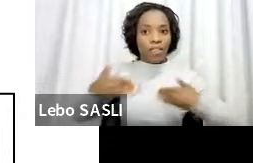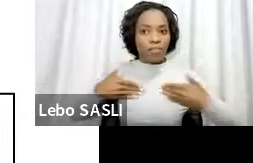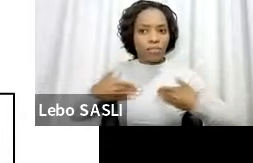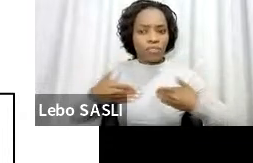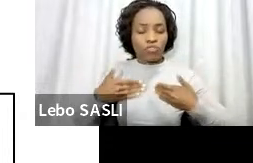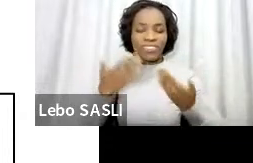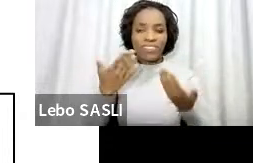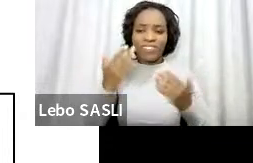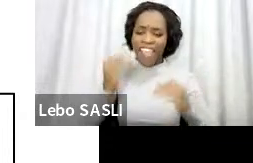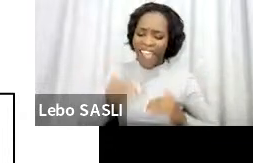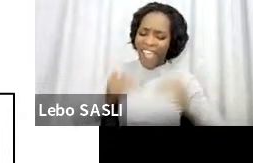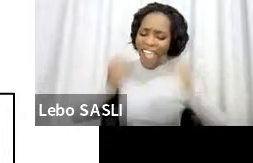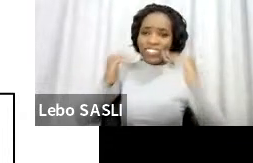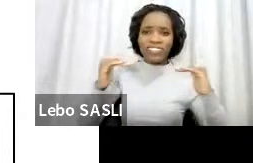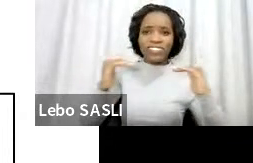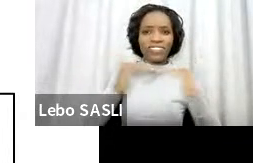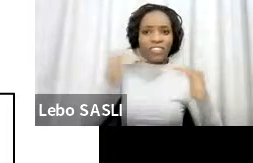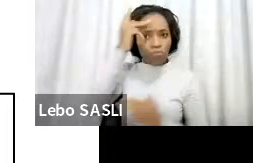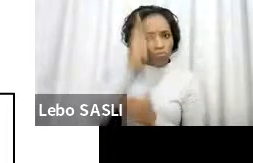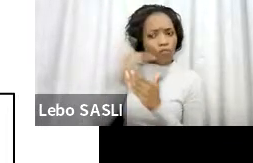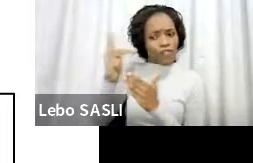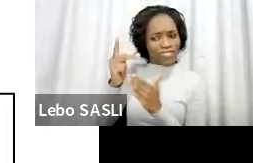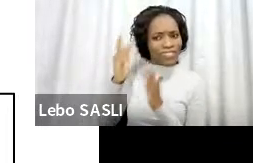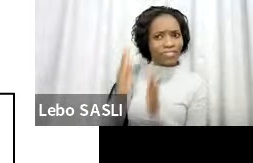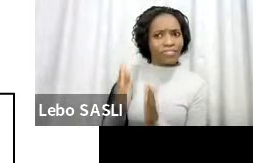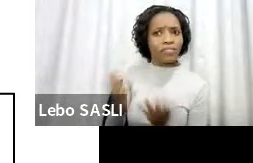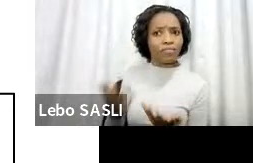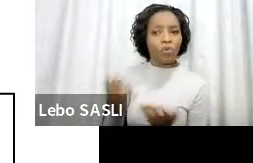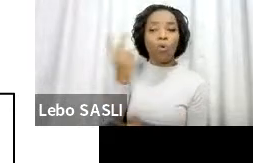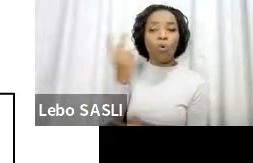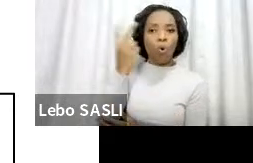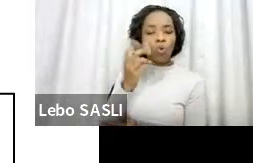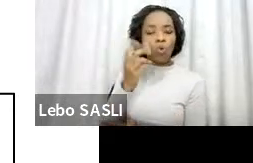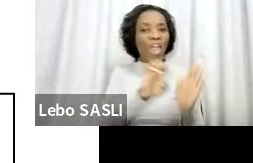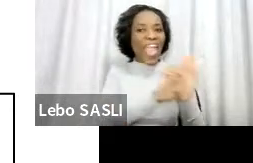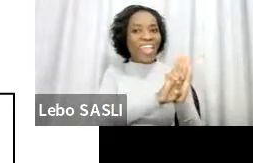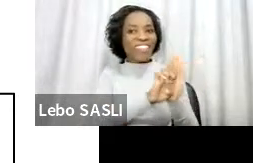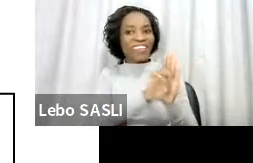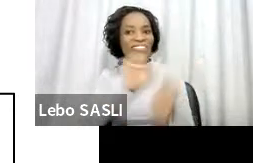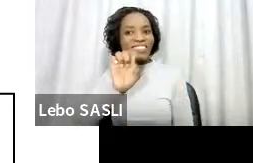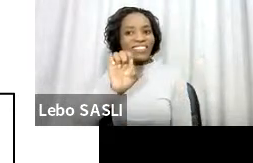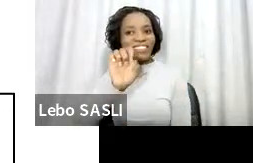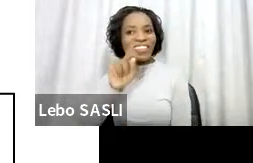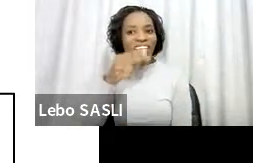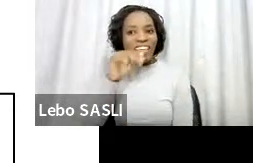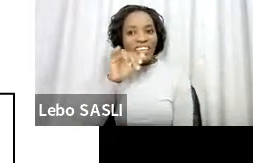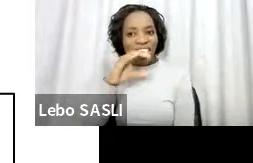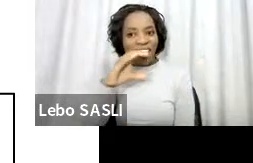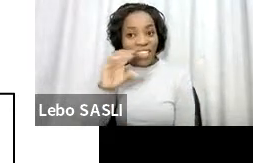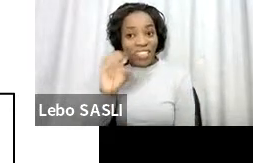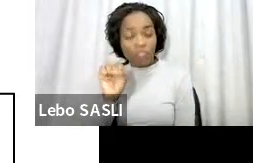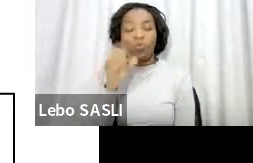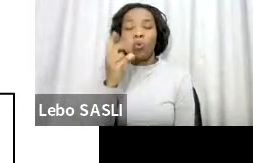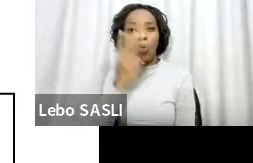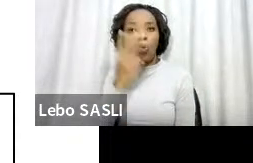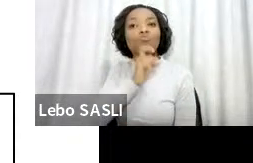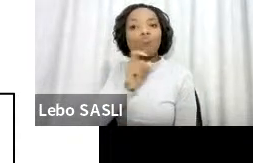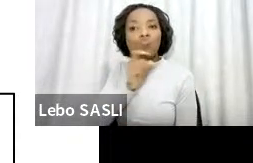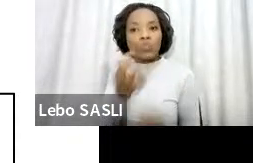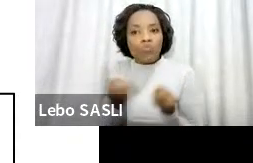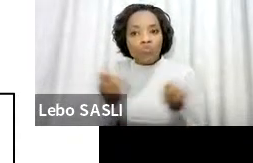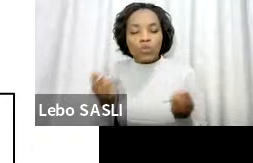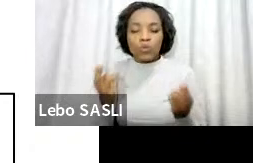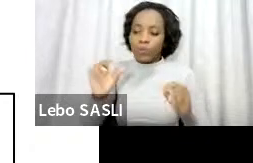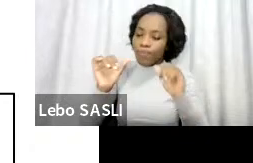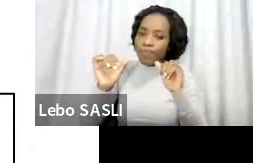ethics. And we are also saying we need to ensure that the efficient and economic effective use of our resources. And